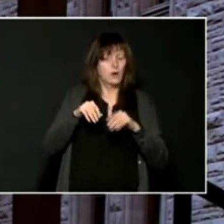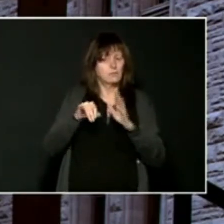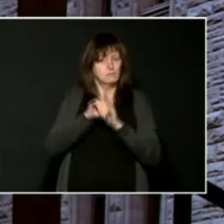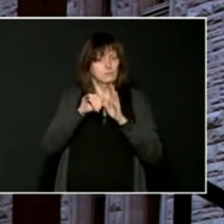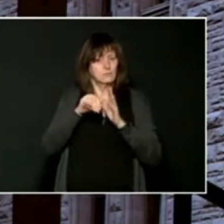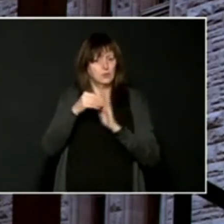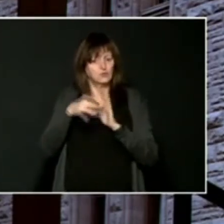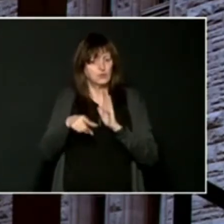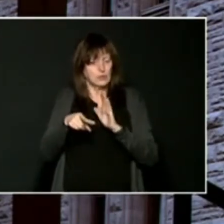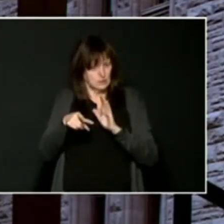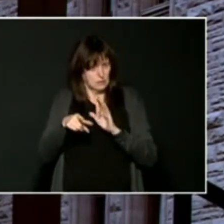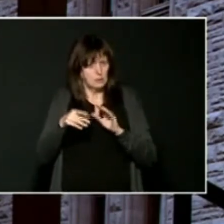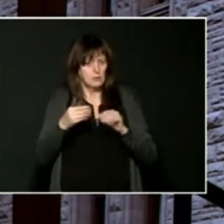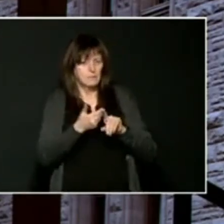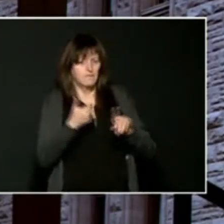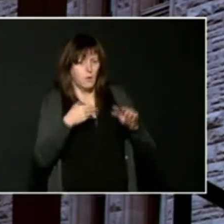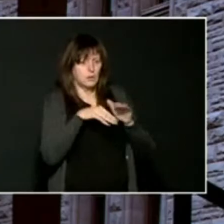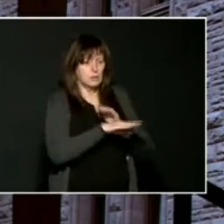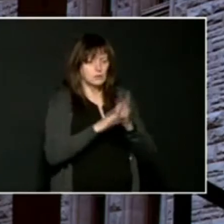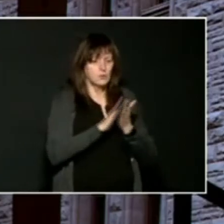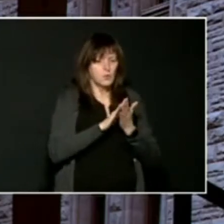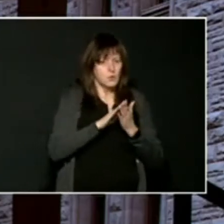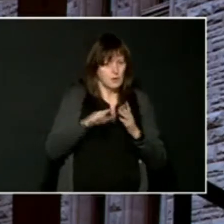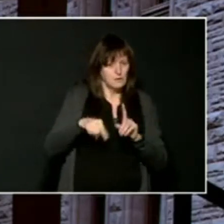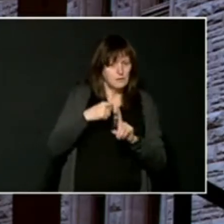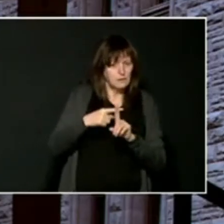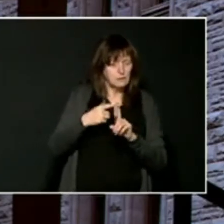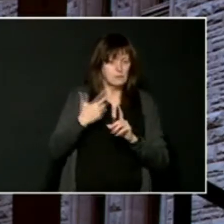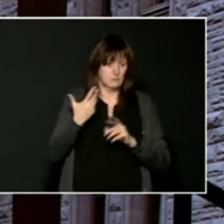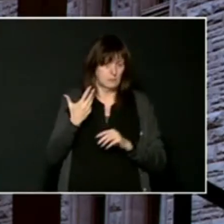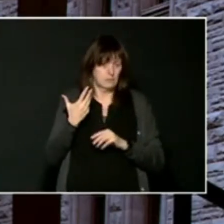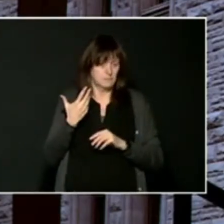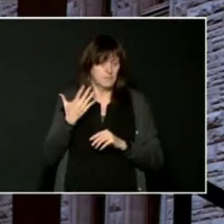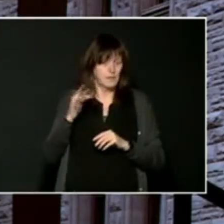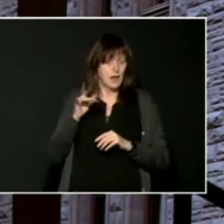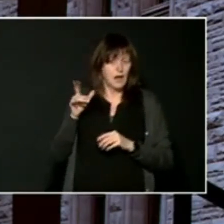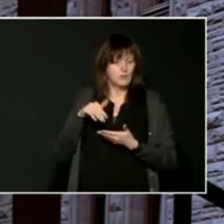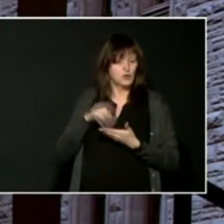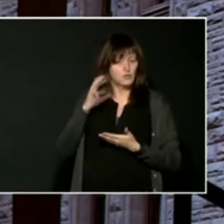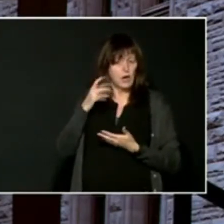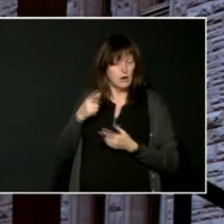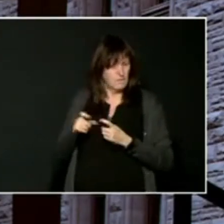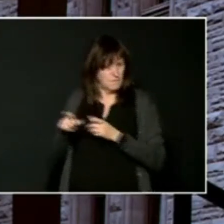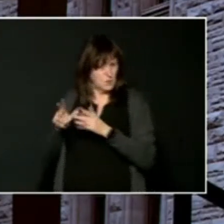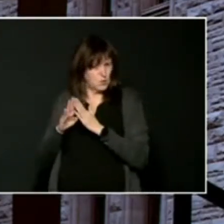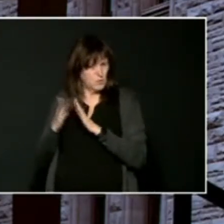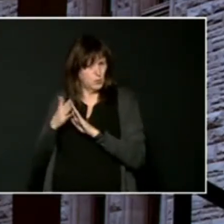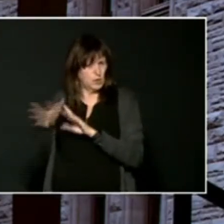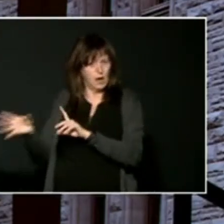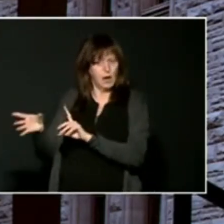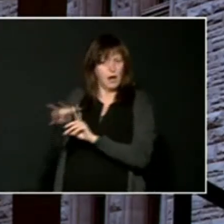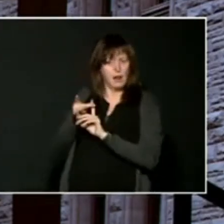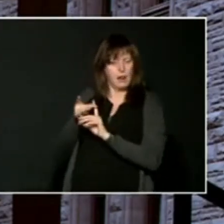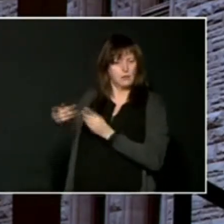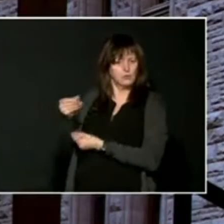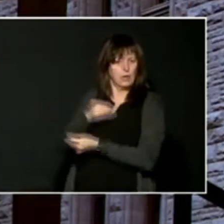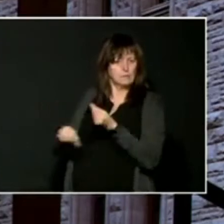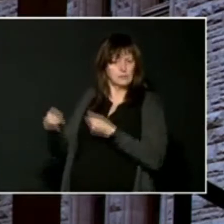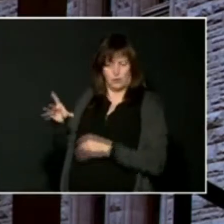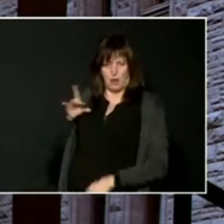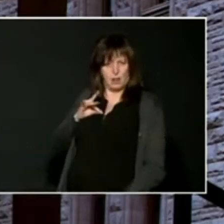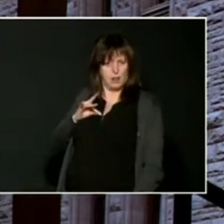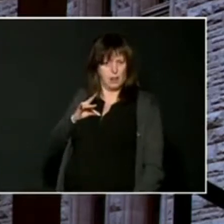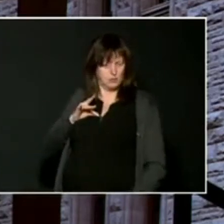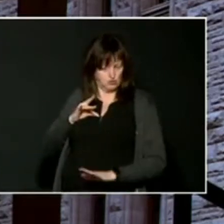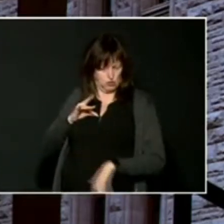positivity. Why? Because as Dr. Brown alluded to, when you have that amount of community transmission, it's only going to be about obvious that children will be picking up, and they